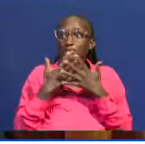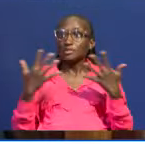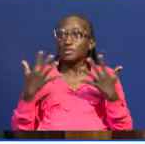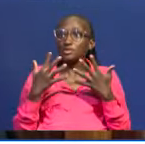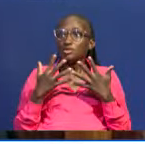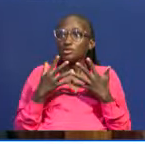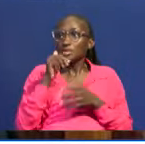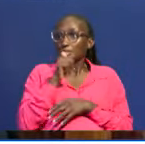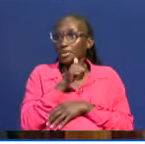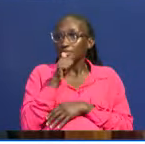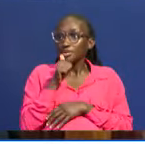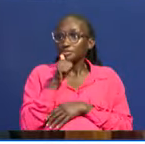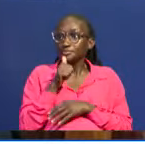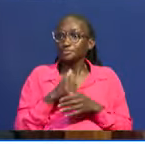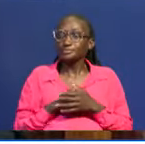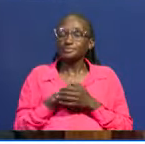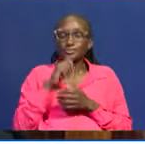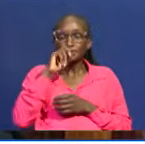during this